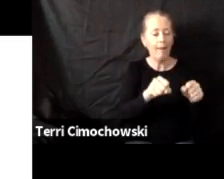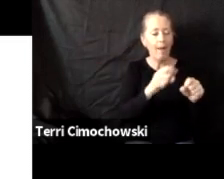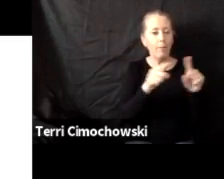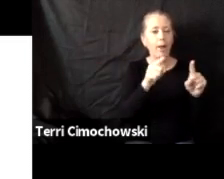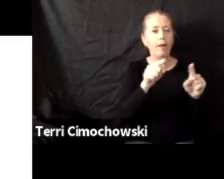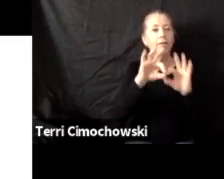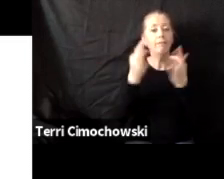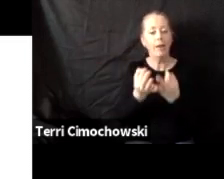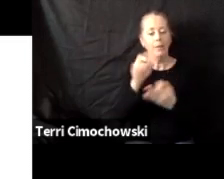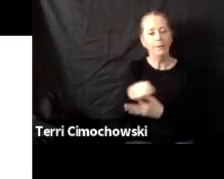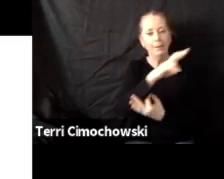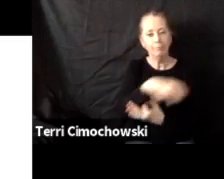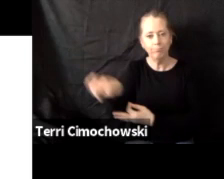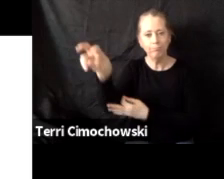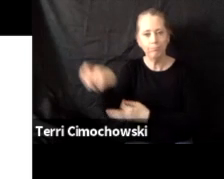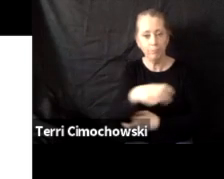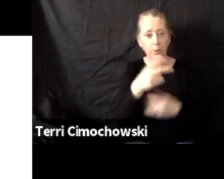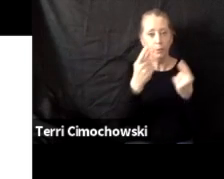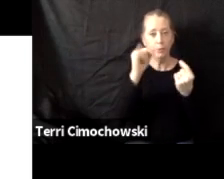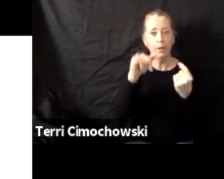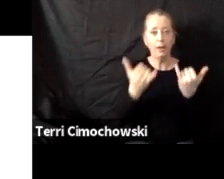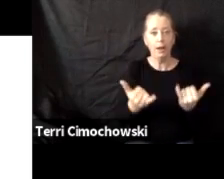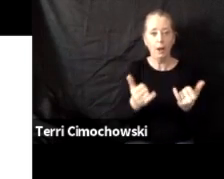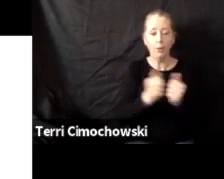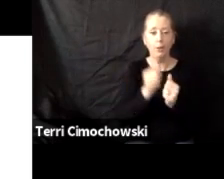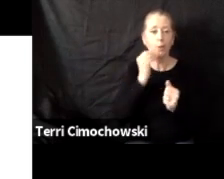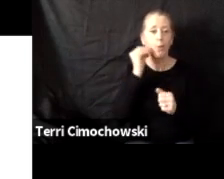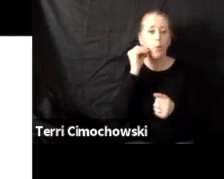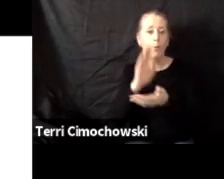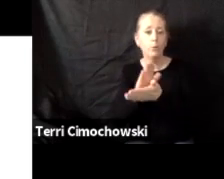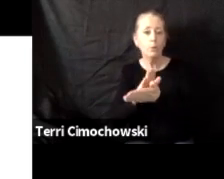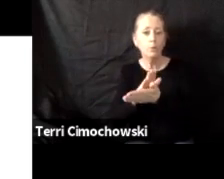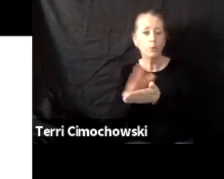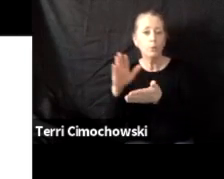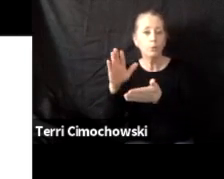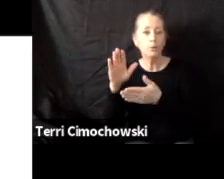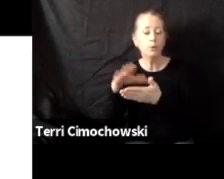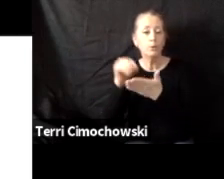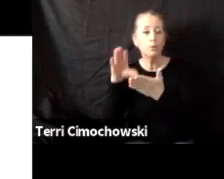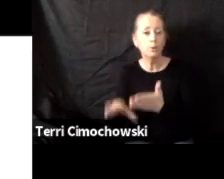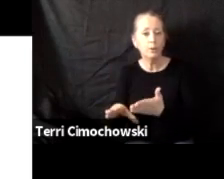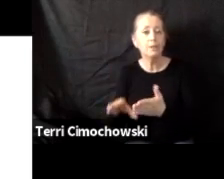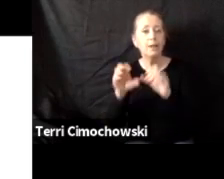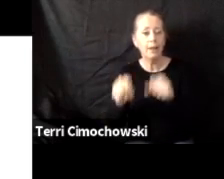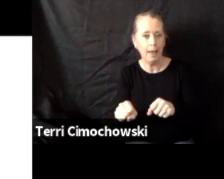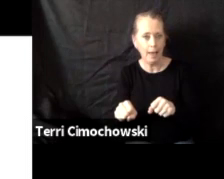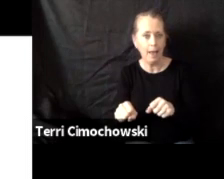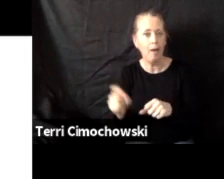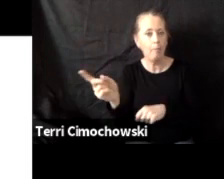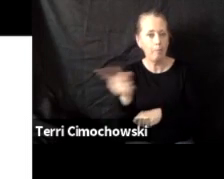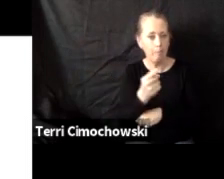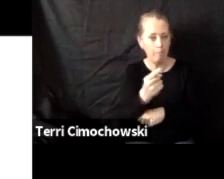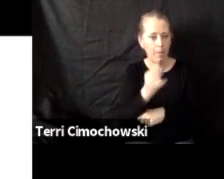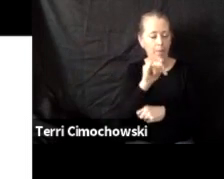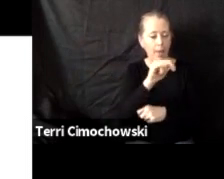students that are being homeschooled at home and would like to come in for band or for choir. They are able to come in at